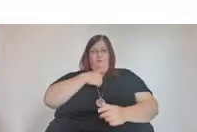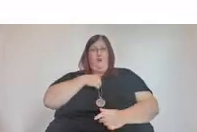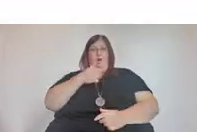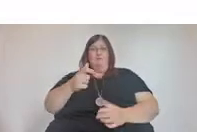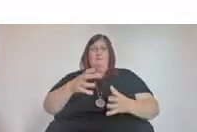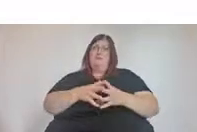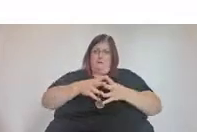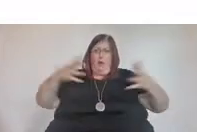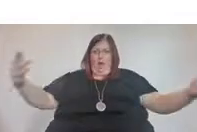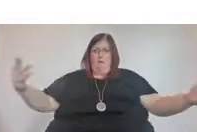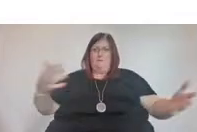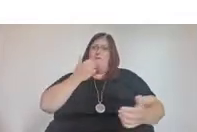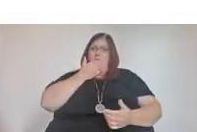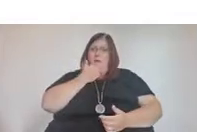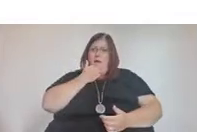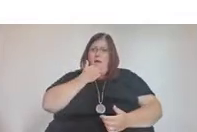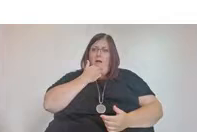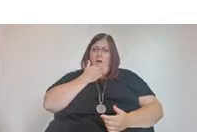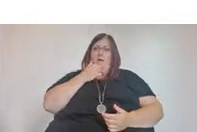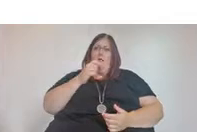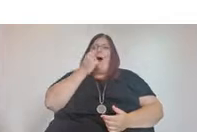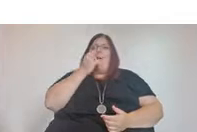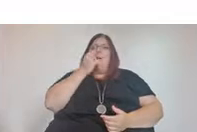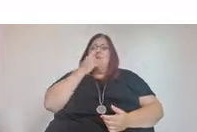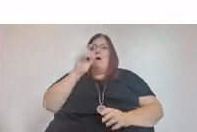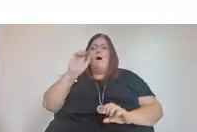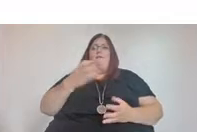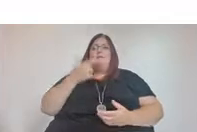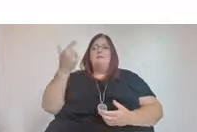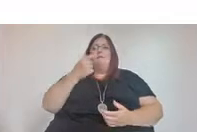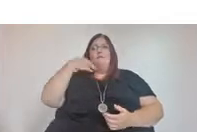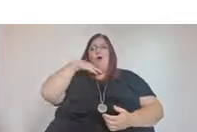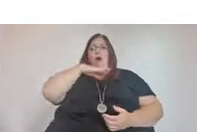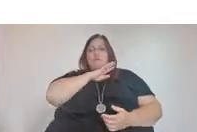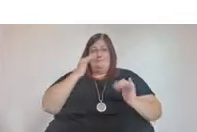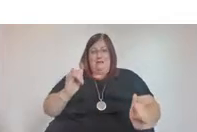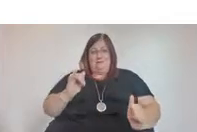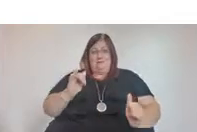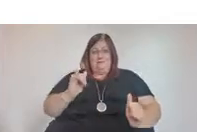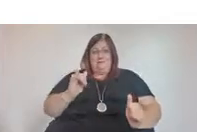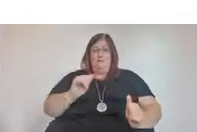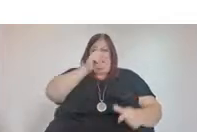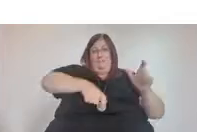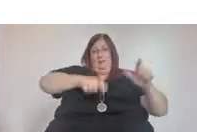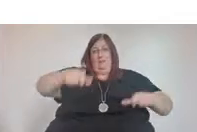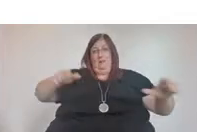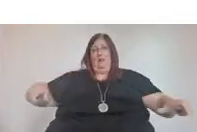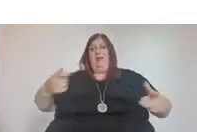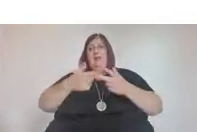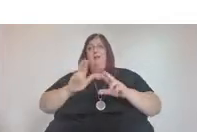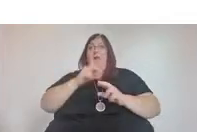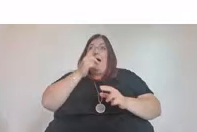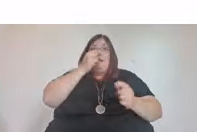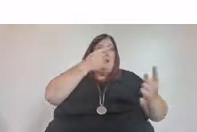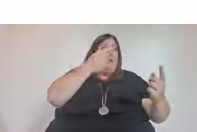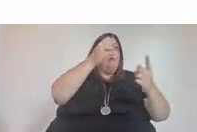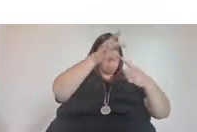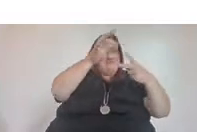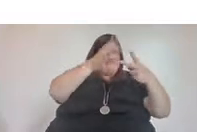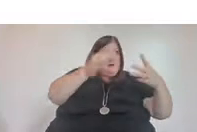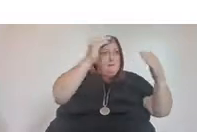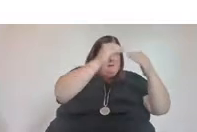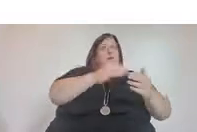number. And out of those requests, we were able to offer 1,700 tests to people who were eligible, who met the